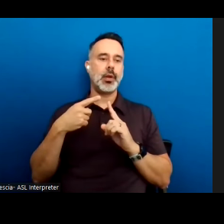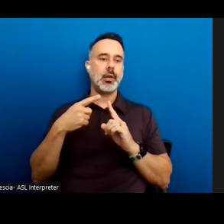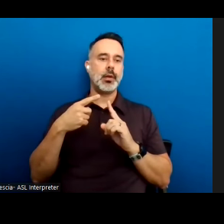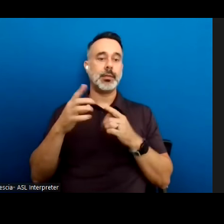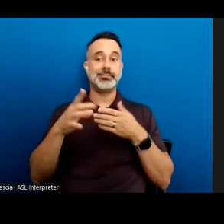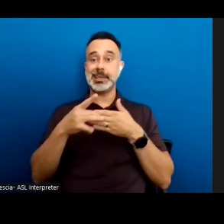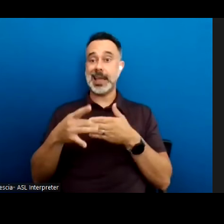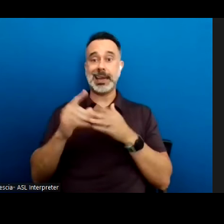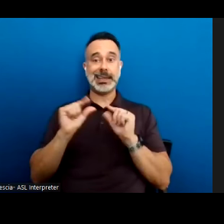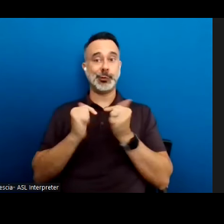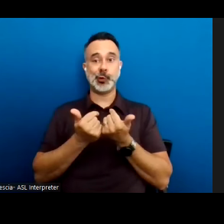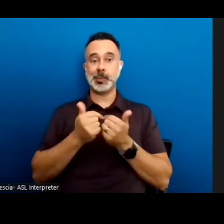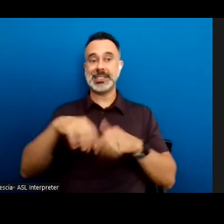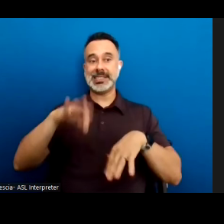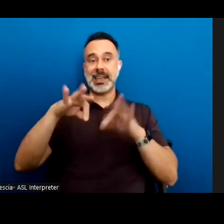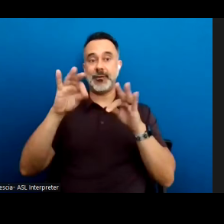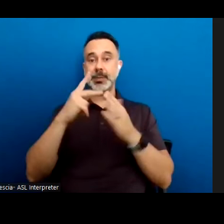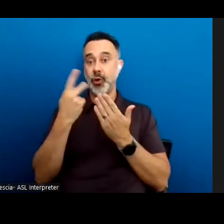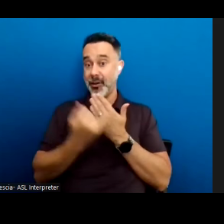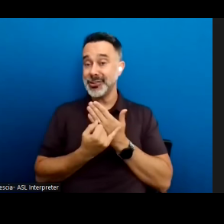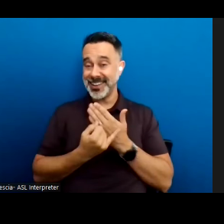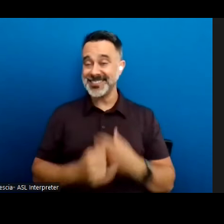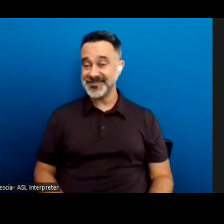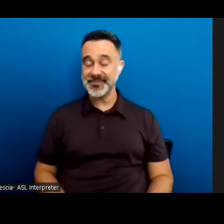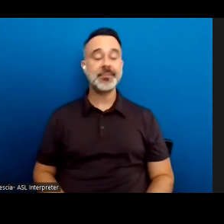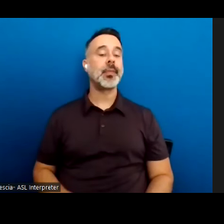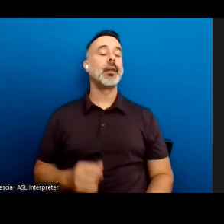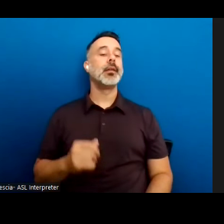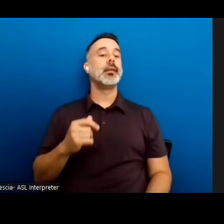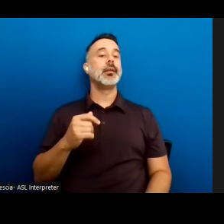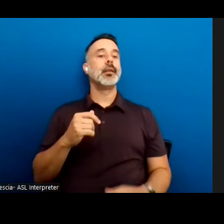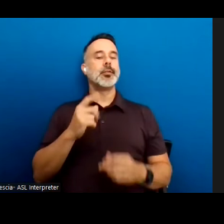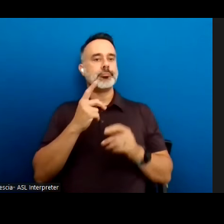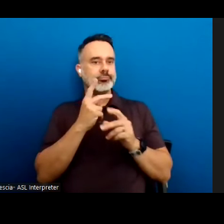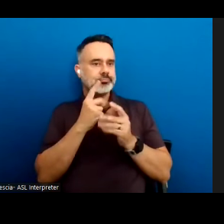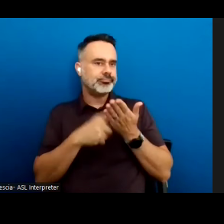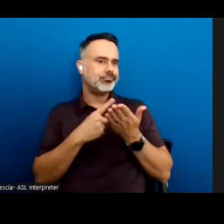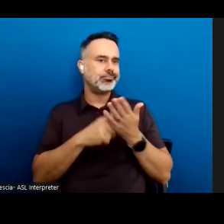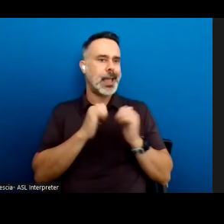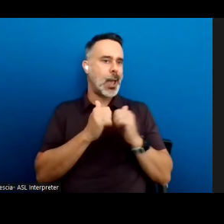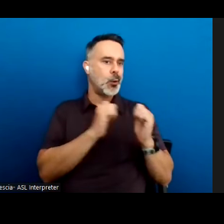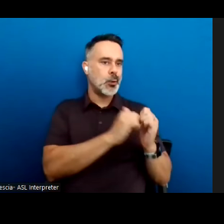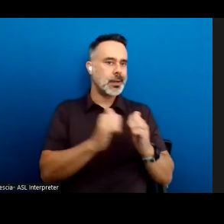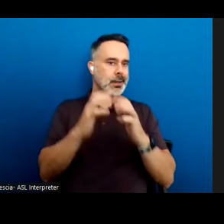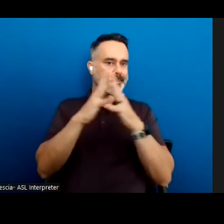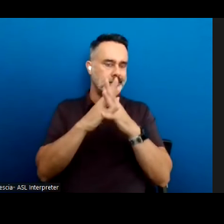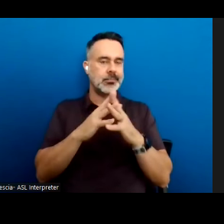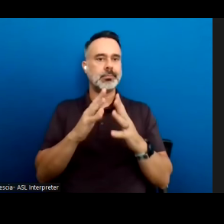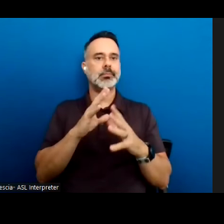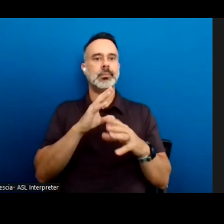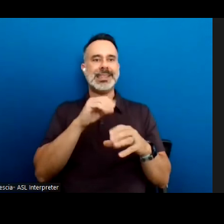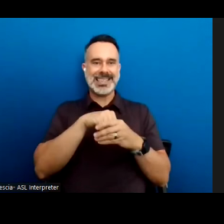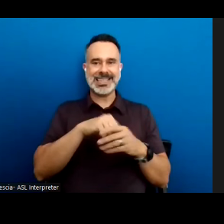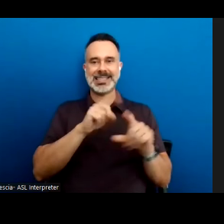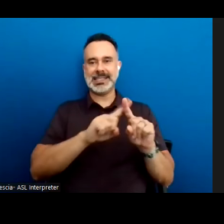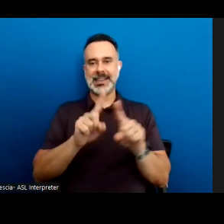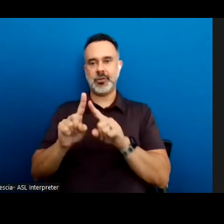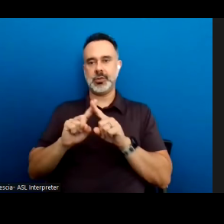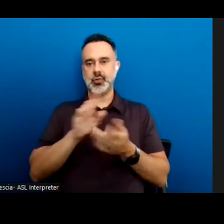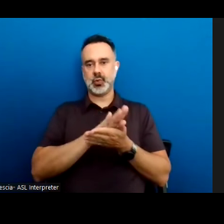guided group discovery project and how we can implement it throughout the whole state in different schools. And